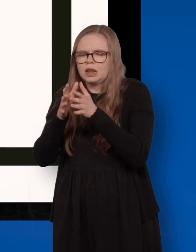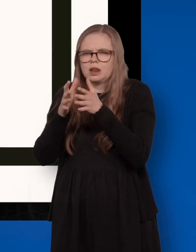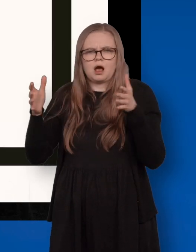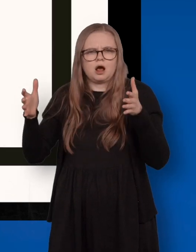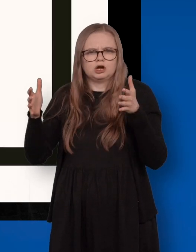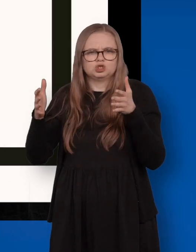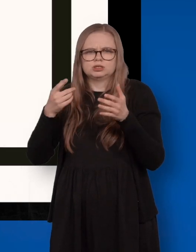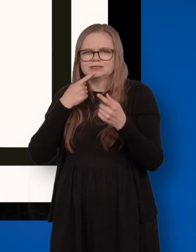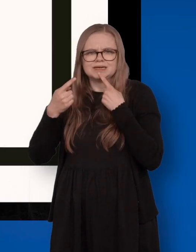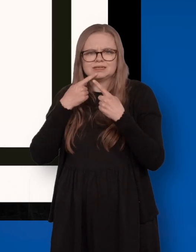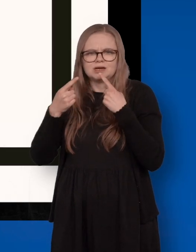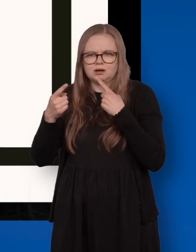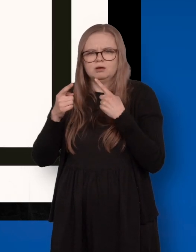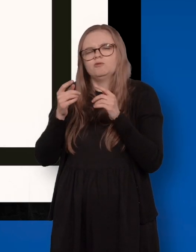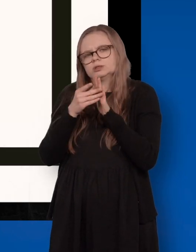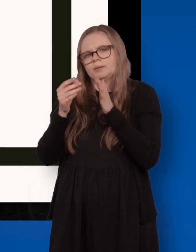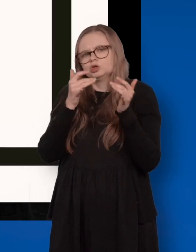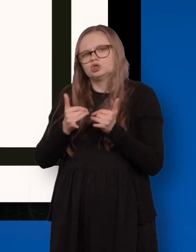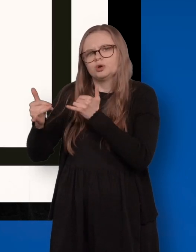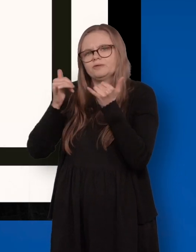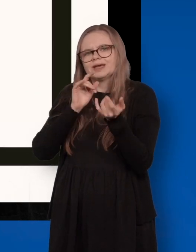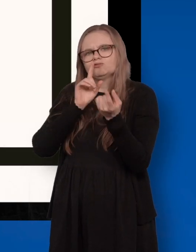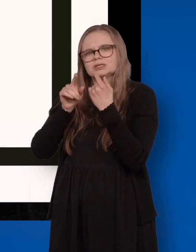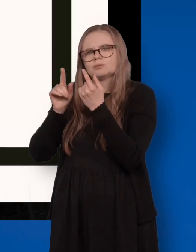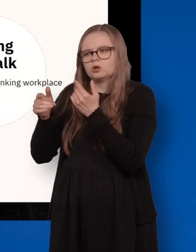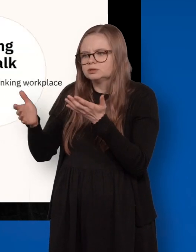of free-form text survey responses.